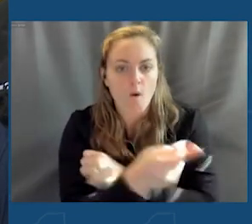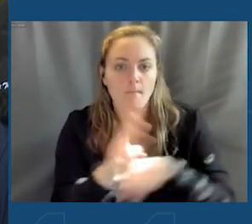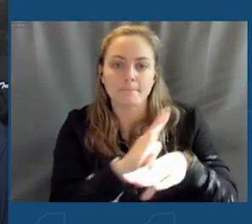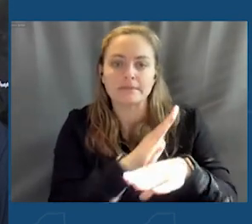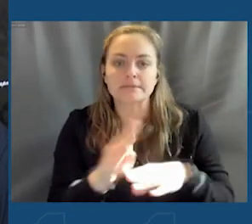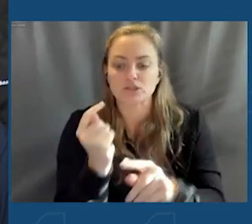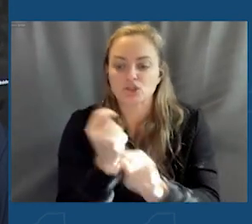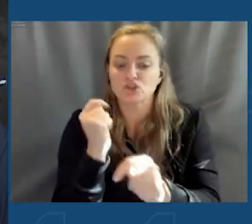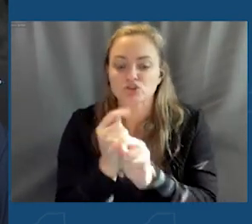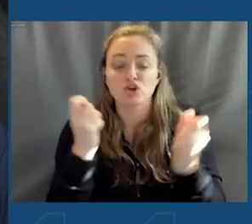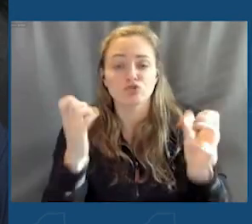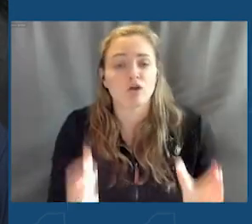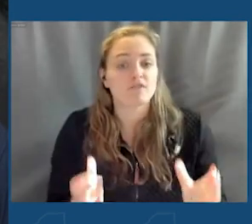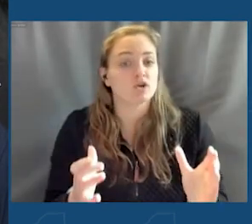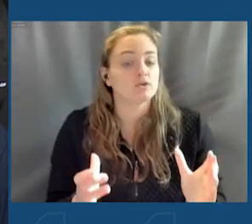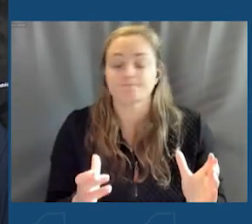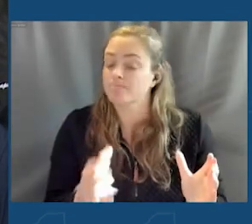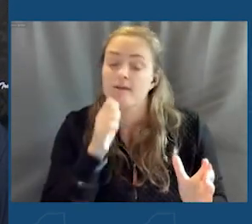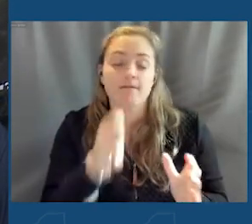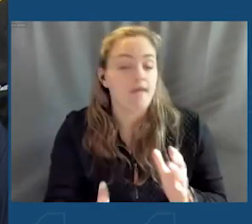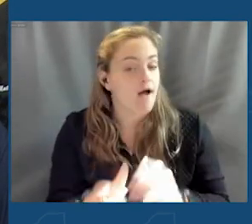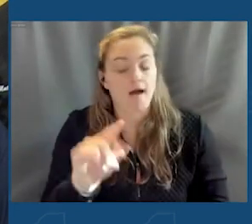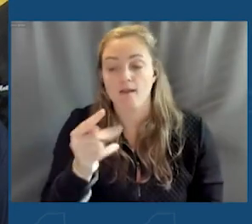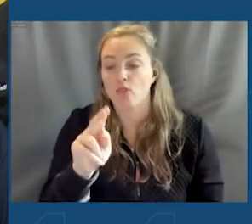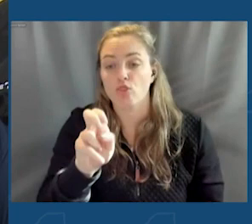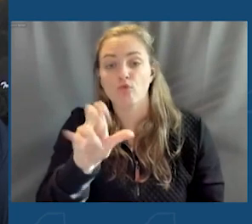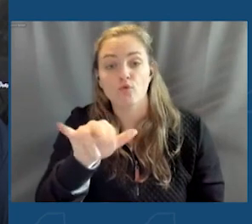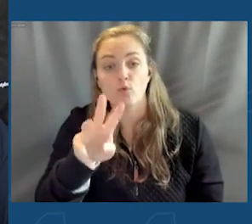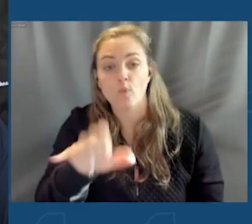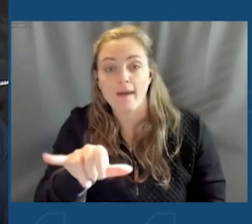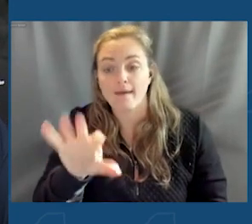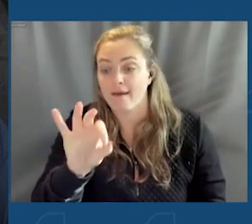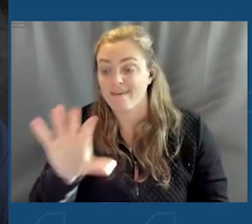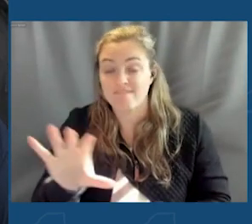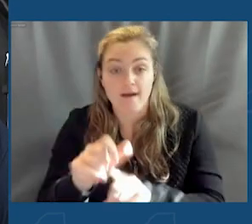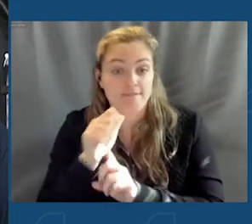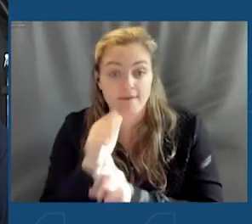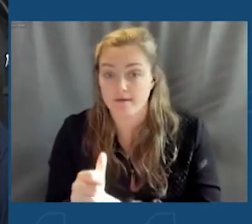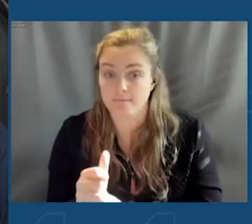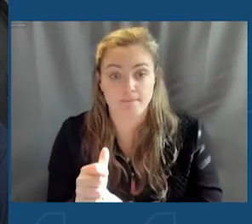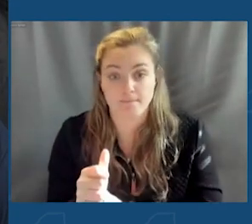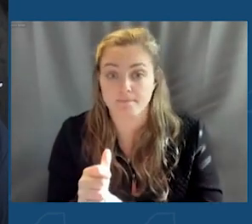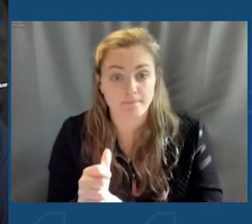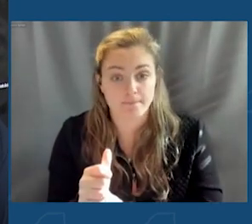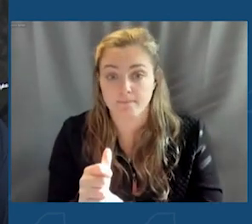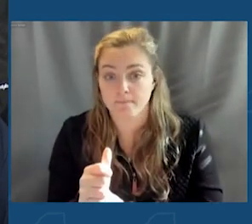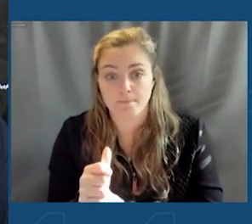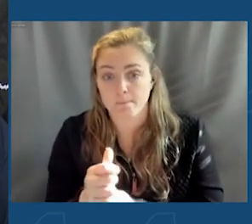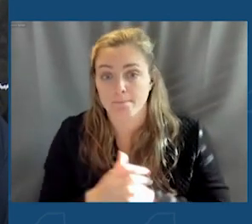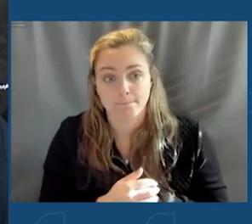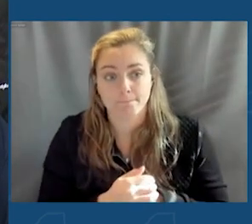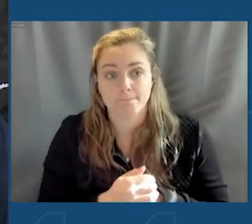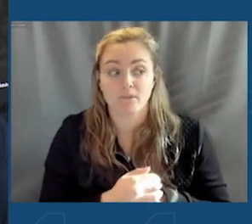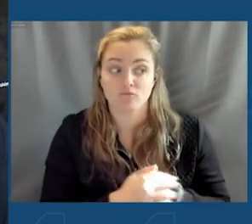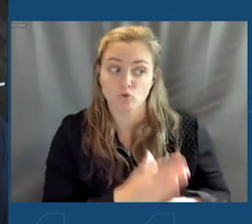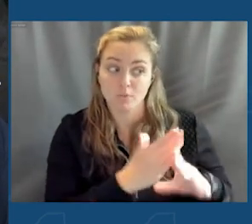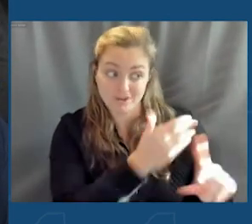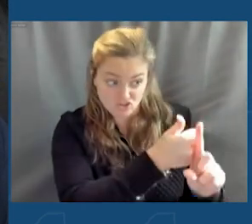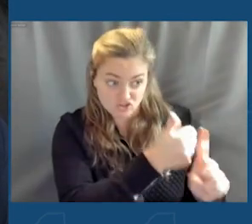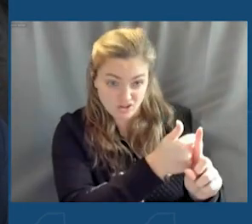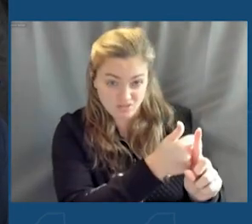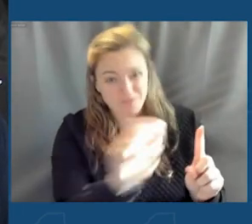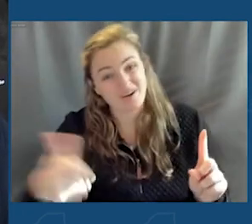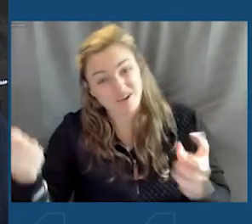stay off the New York State Thruway and the other roads that will be identified during this storm event for your protection, but also the protection of other motorists on the